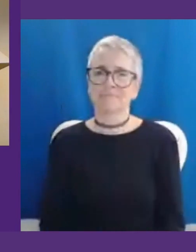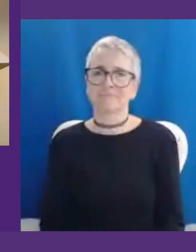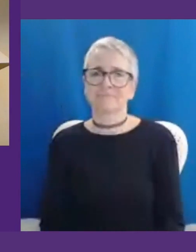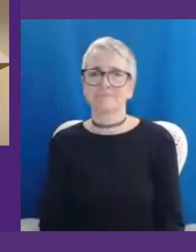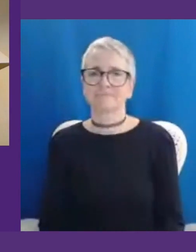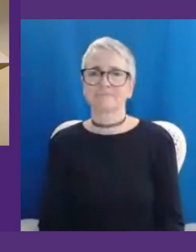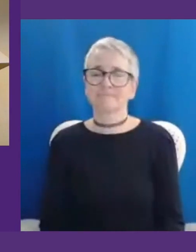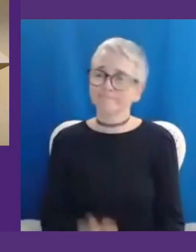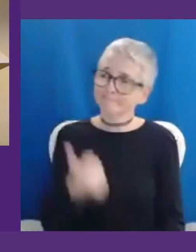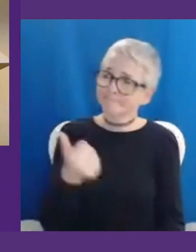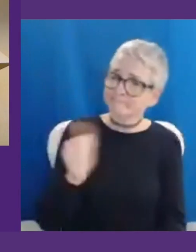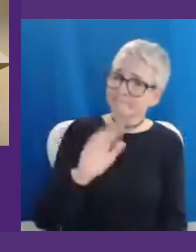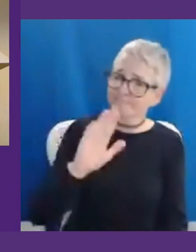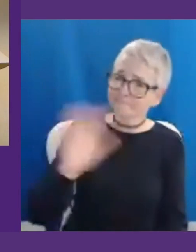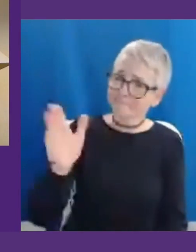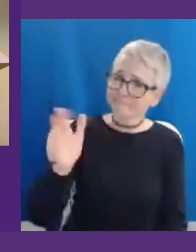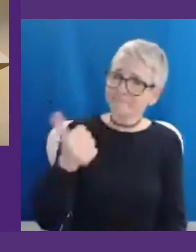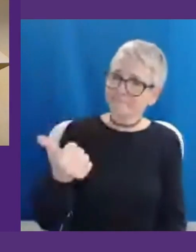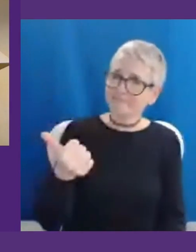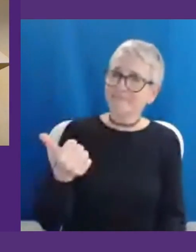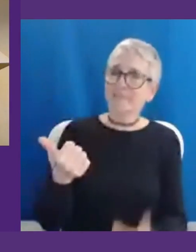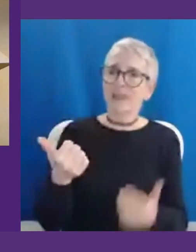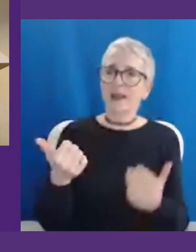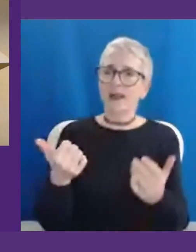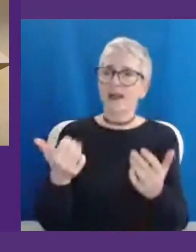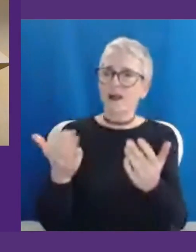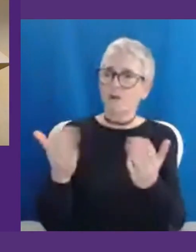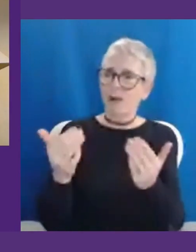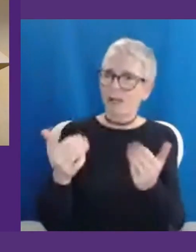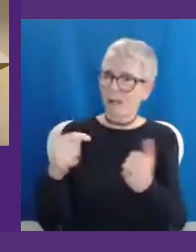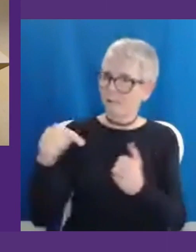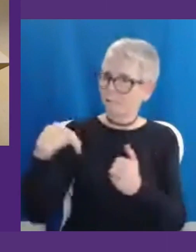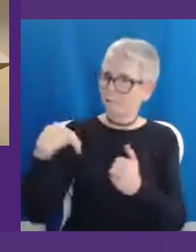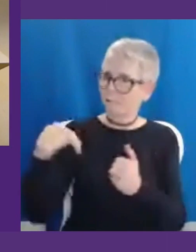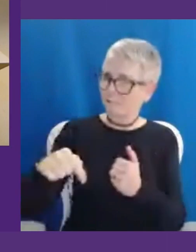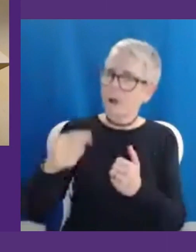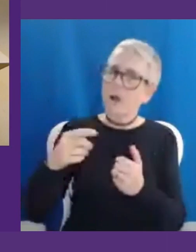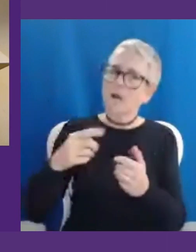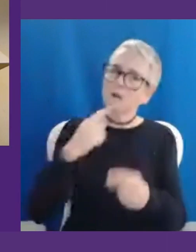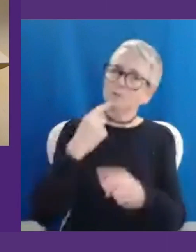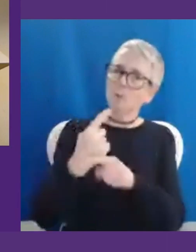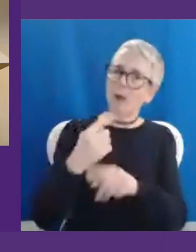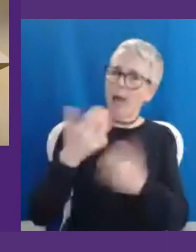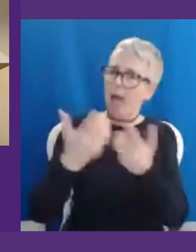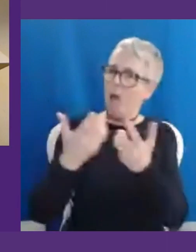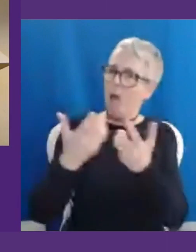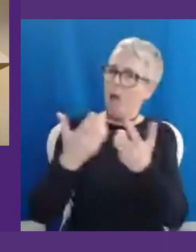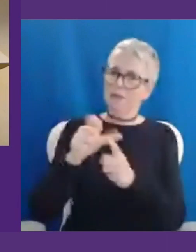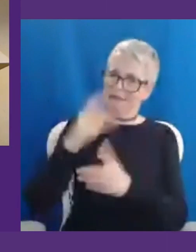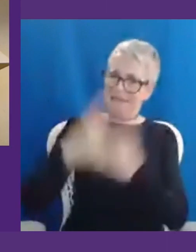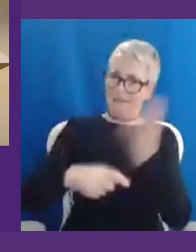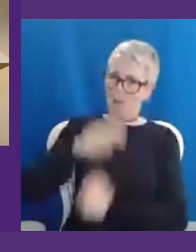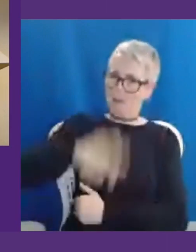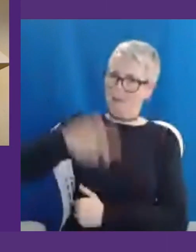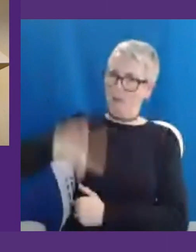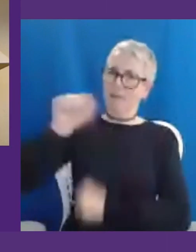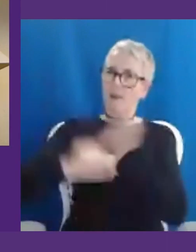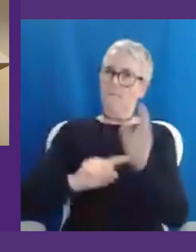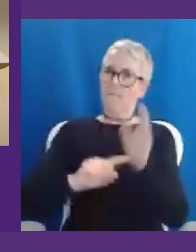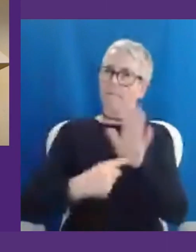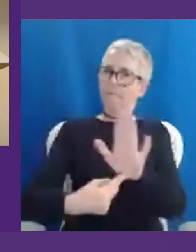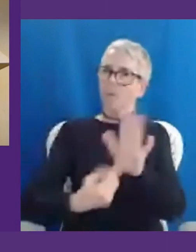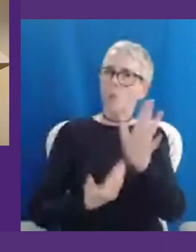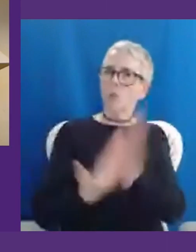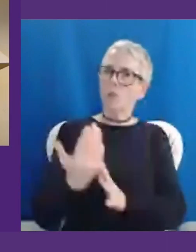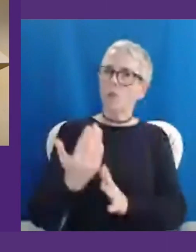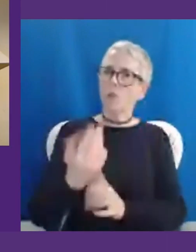looking at how disabled people have been portrayed in fairy tales. I'm joined today by